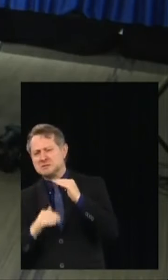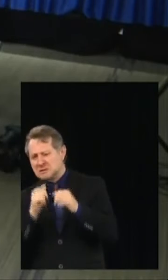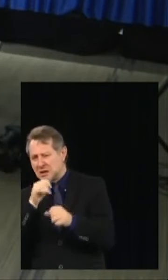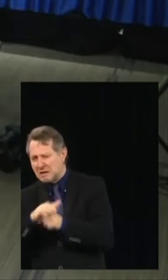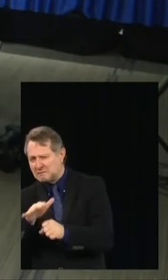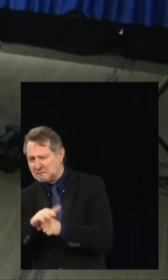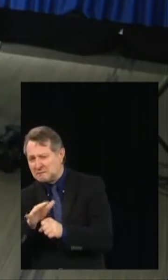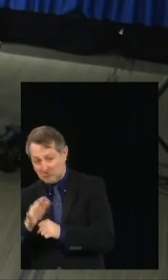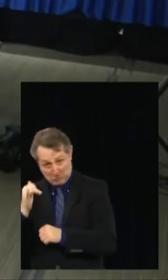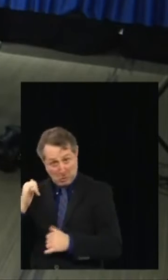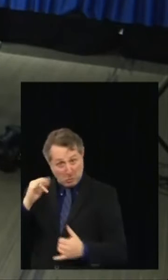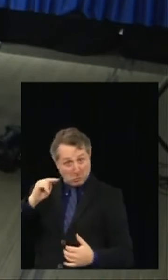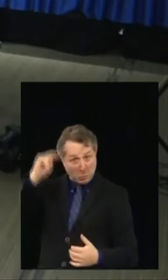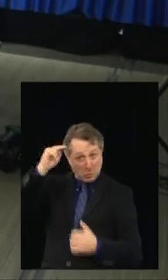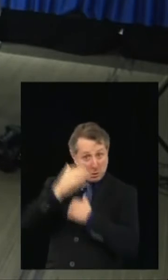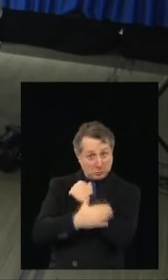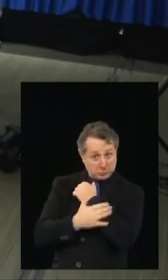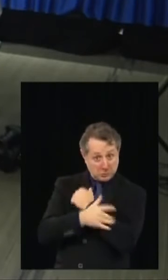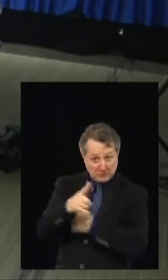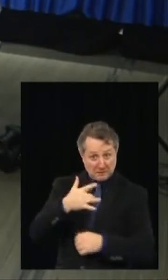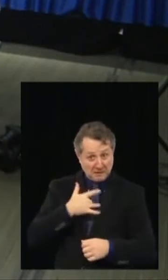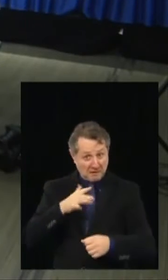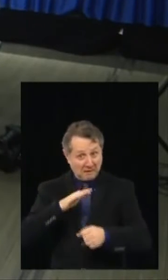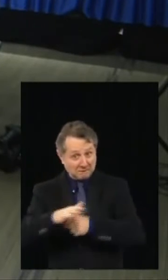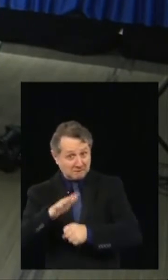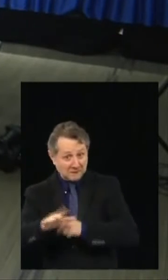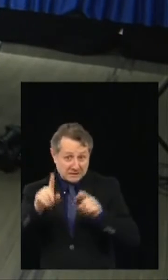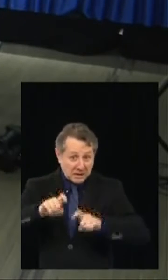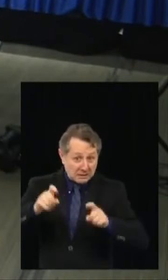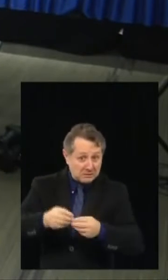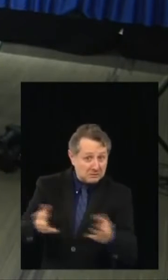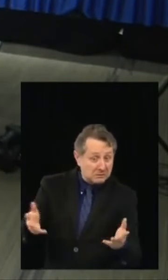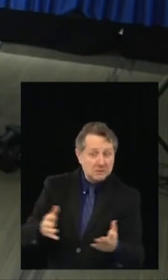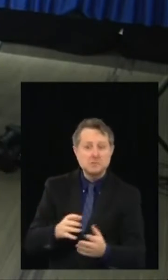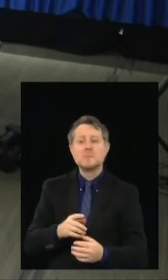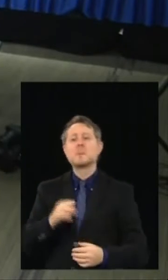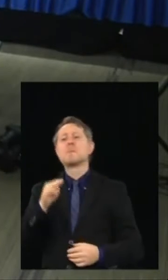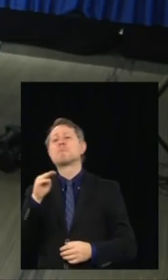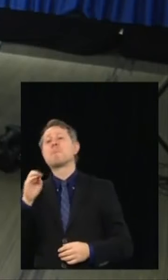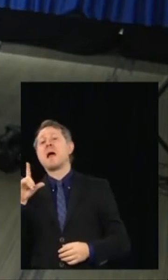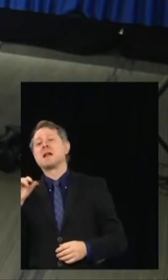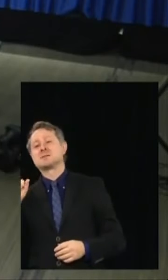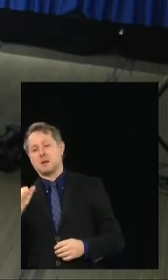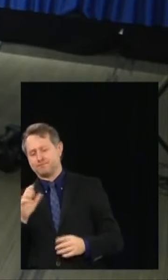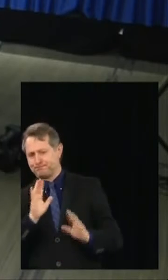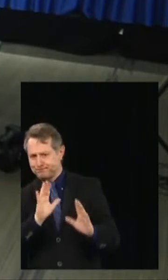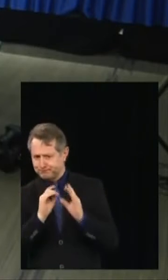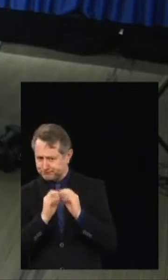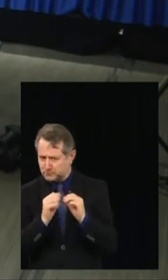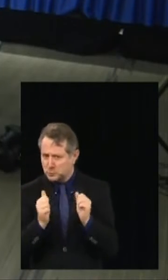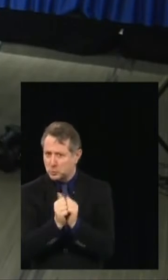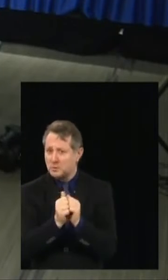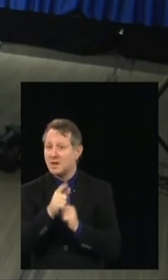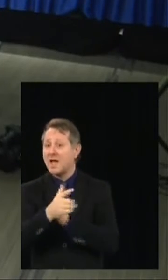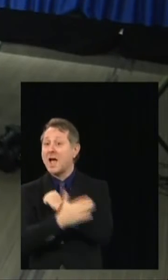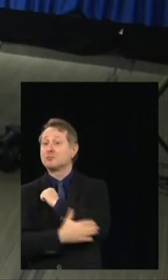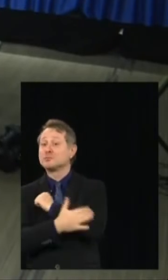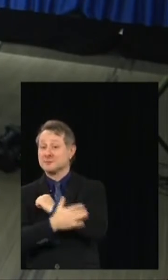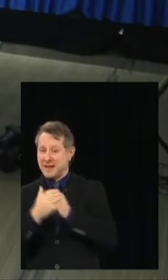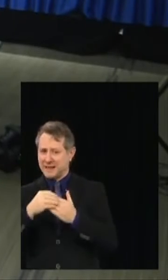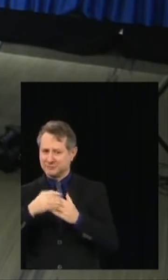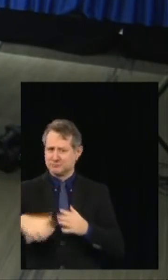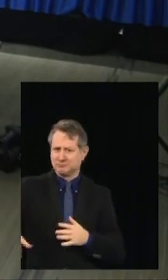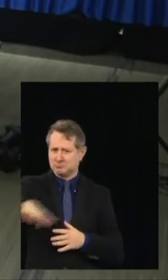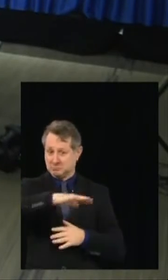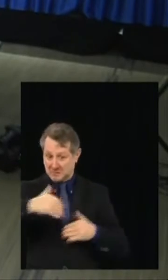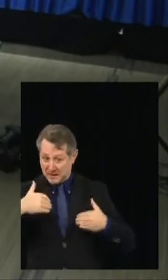guarantee that number doesn't go back below? Yep, we're working with the county leadership to make sure that they have the test kits and the reagents they need to stay above that 419